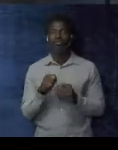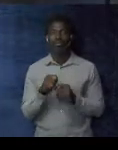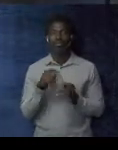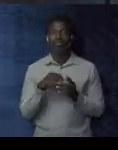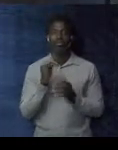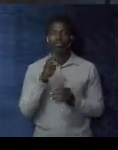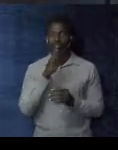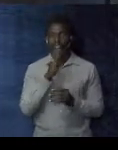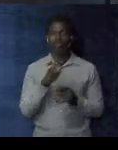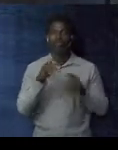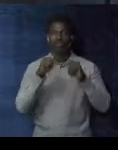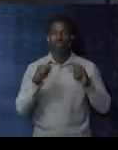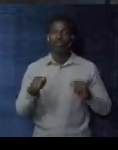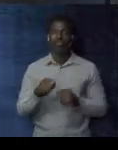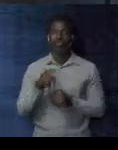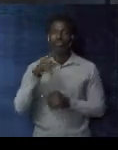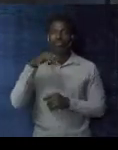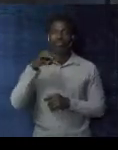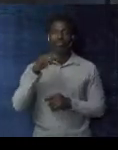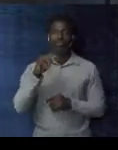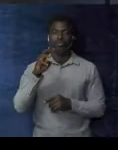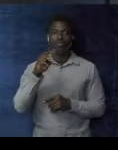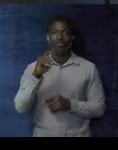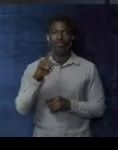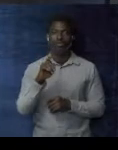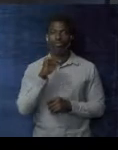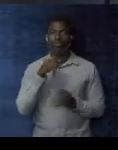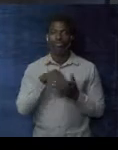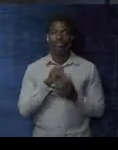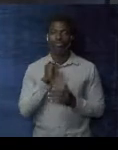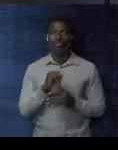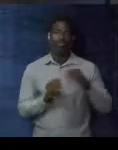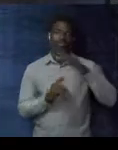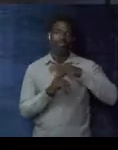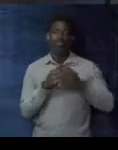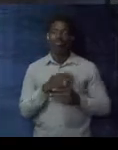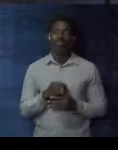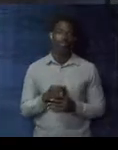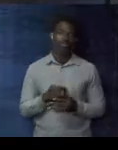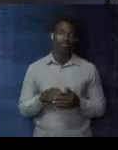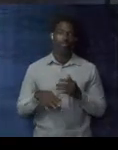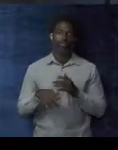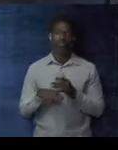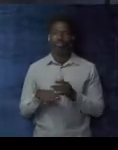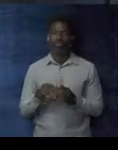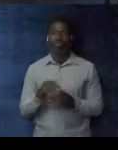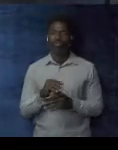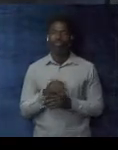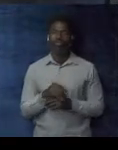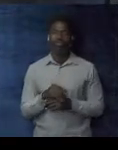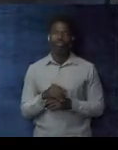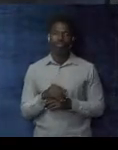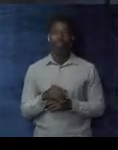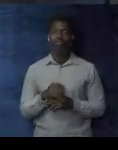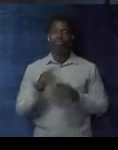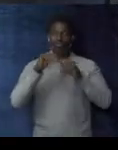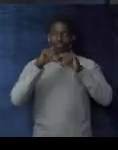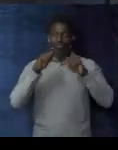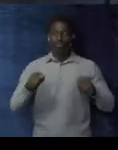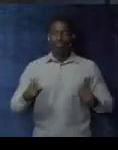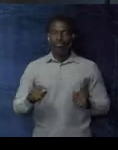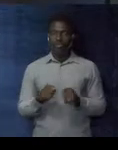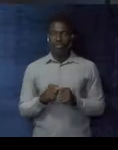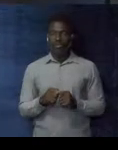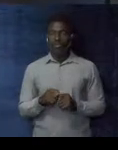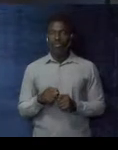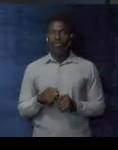pyramid because it has triangles and the bottom is also a triangle. So it has triangles at the top. Pyramids always have triangles